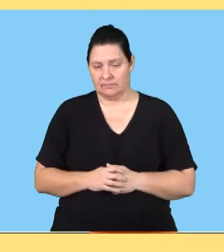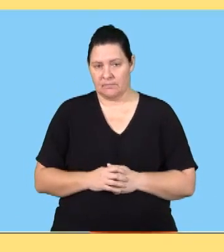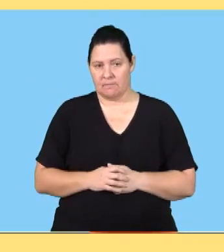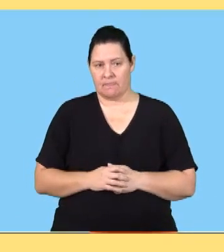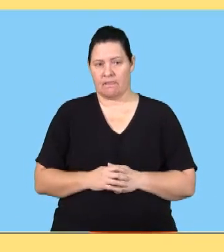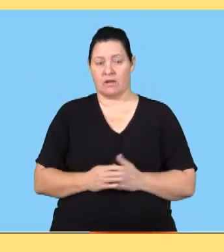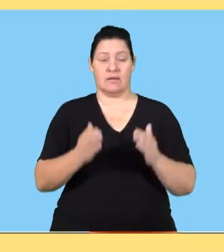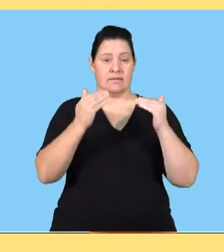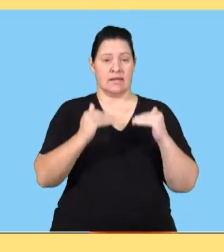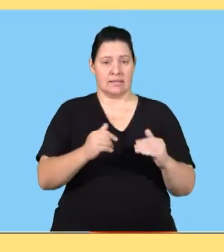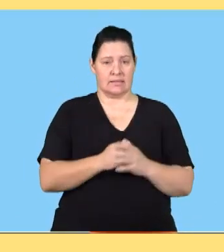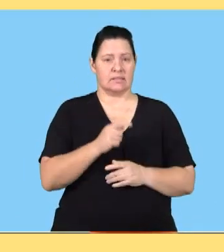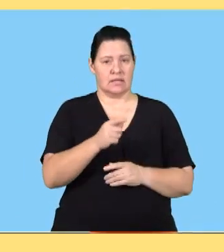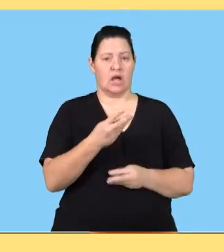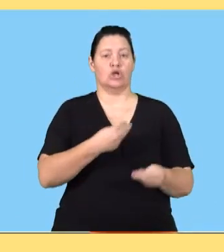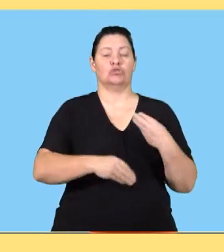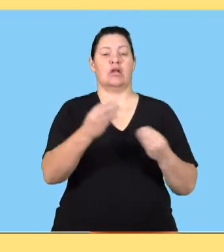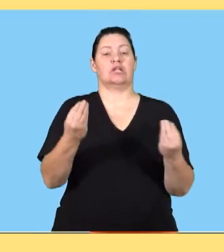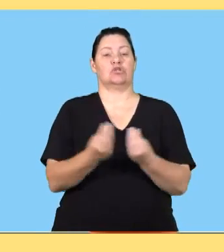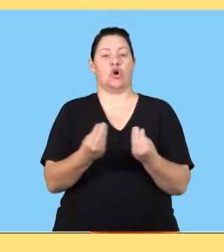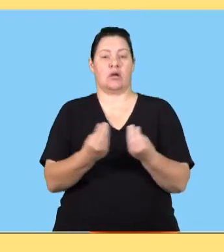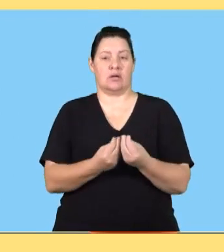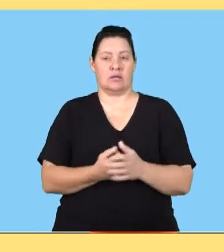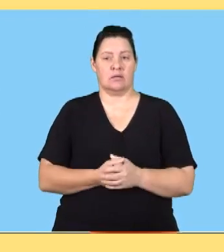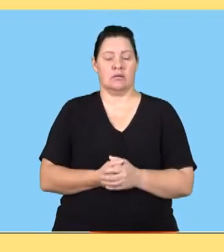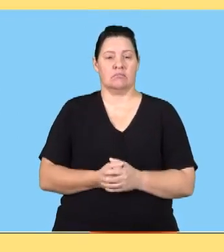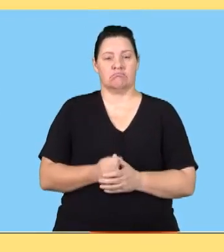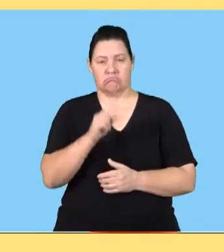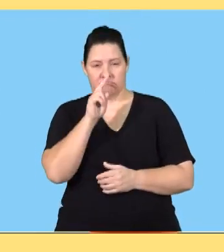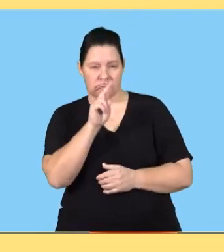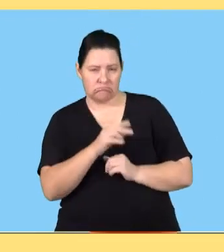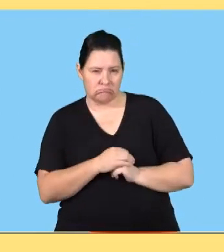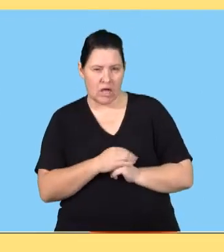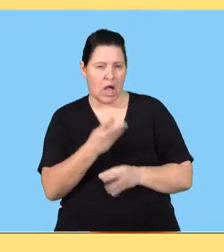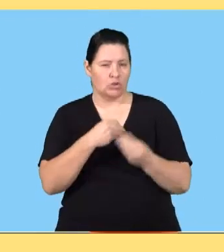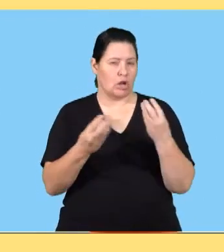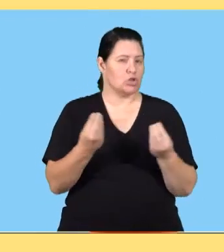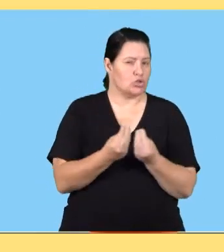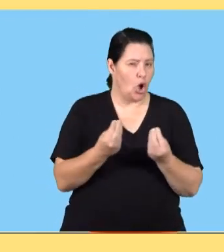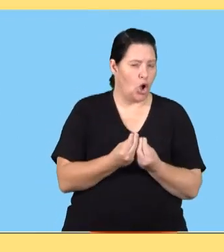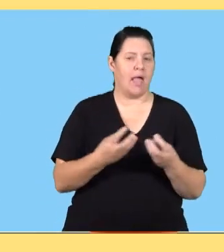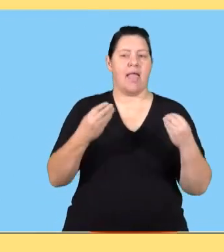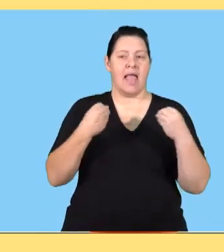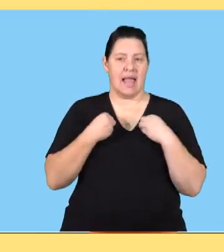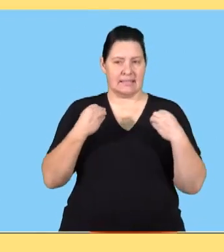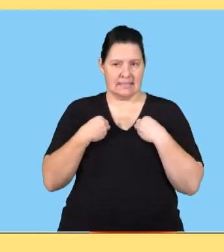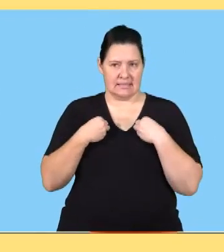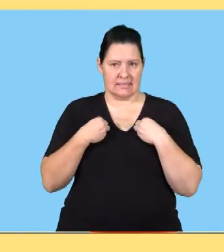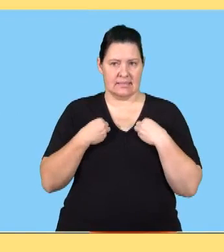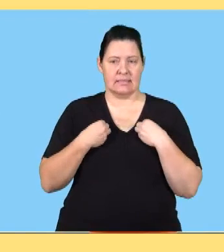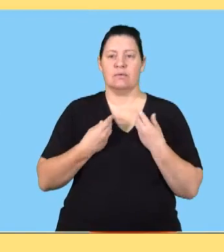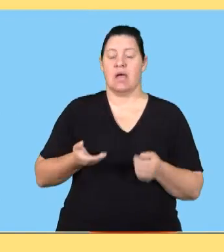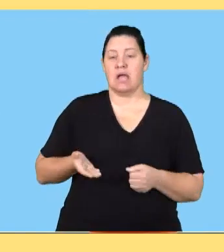31,242. Let's quickly go to the next one, which is trading stock. We said it earlier on. Trading stock is an asset